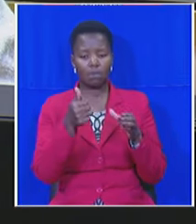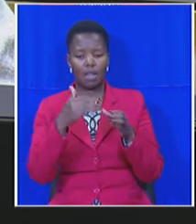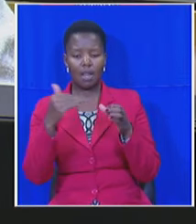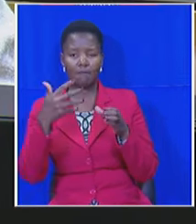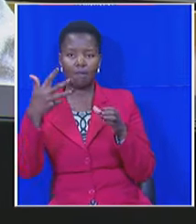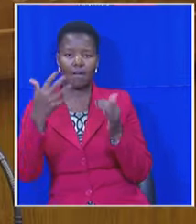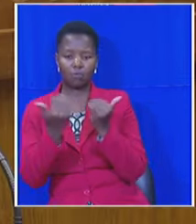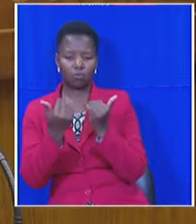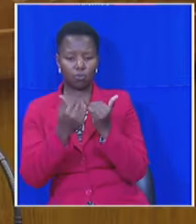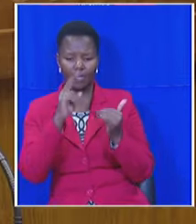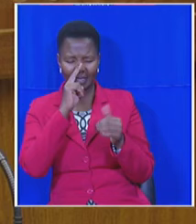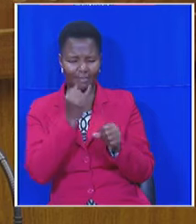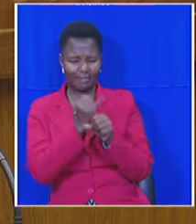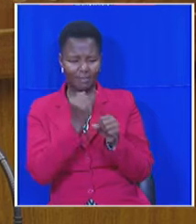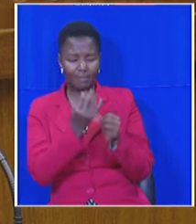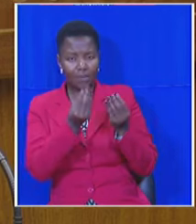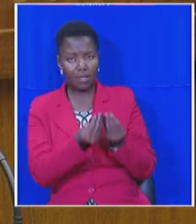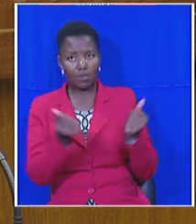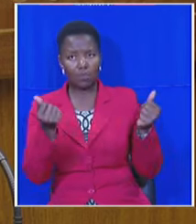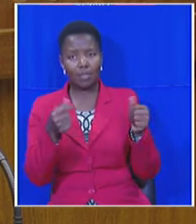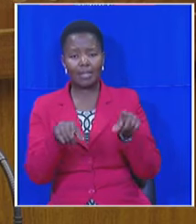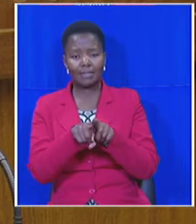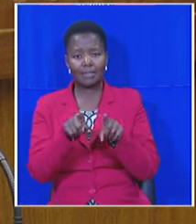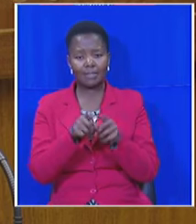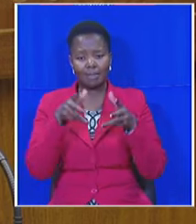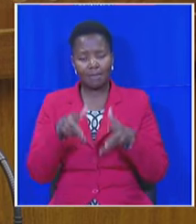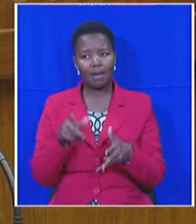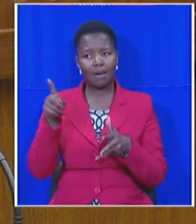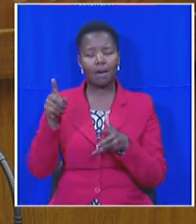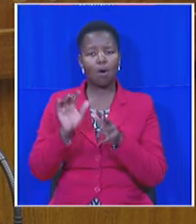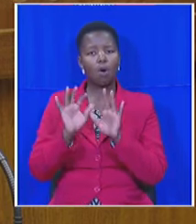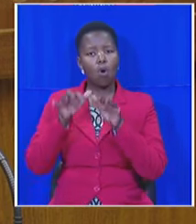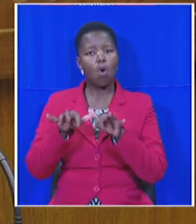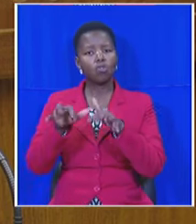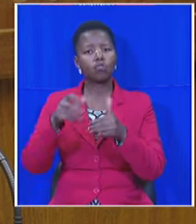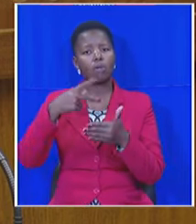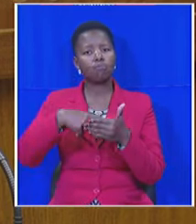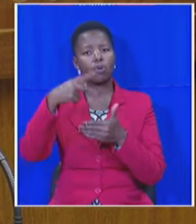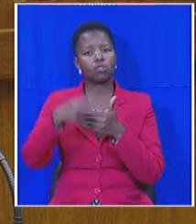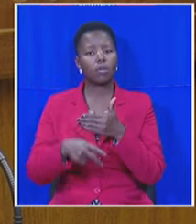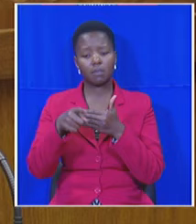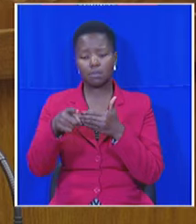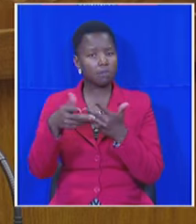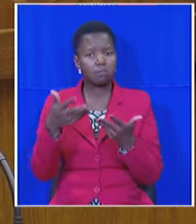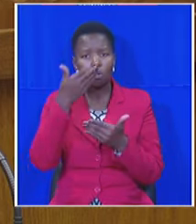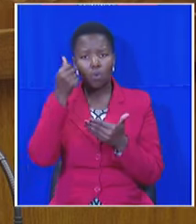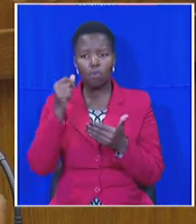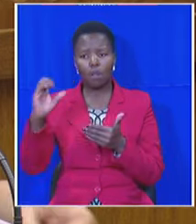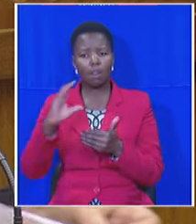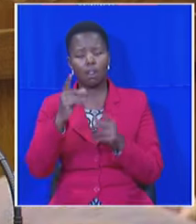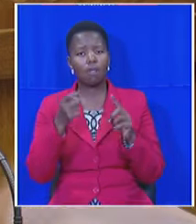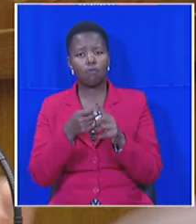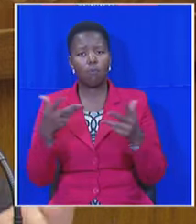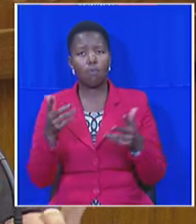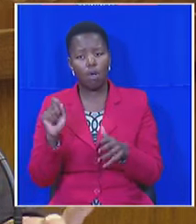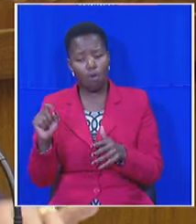urgency. And we have our misgivings about Operation Pakisa, as we do not know where the money is going to come from for